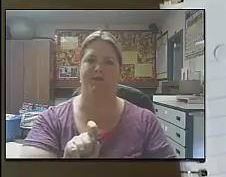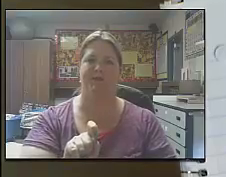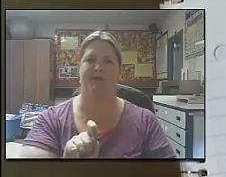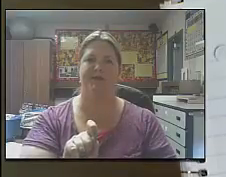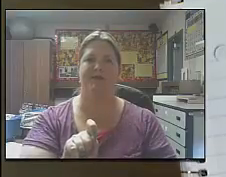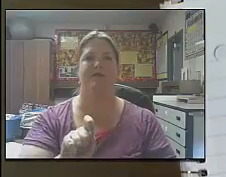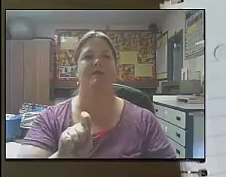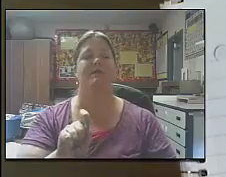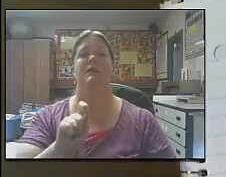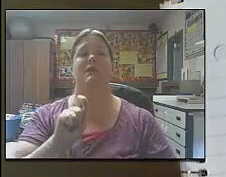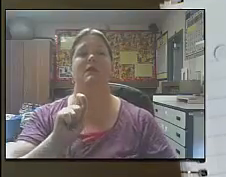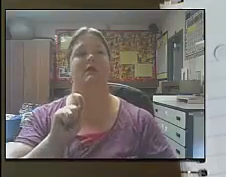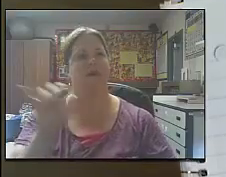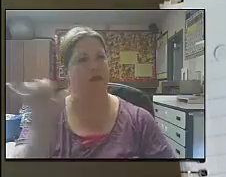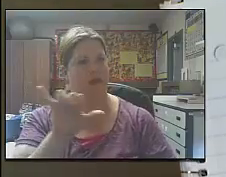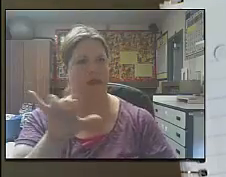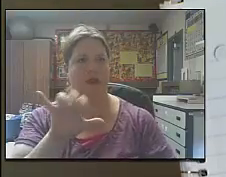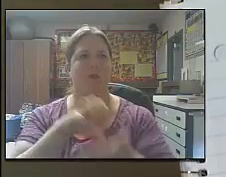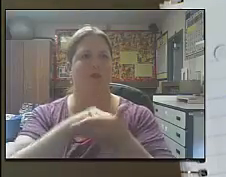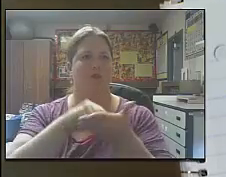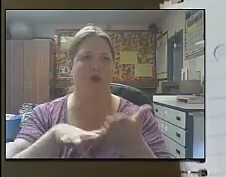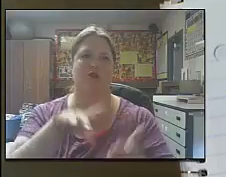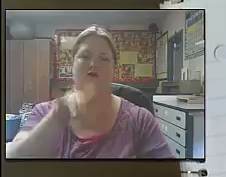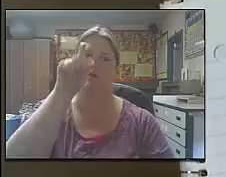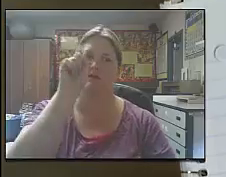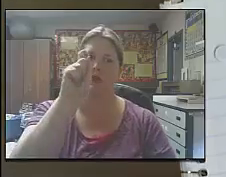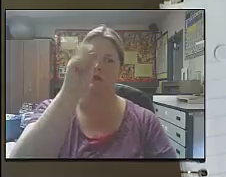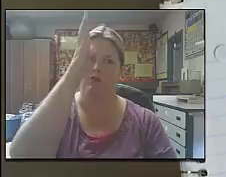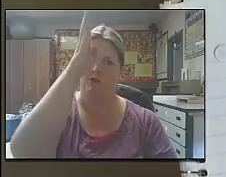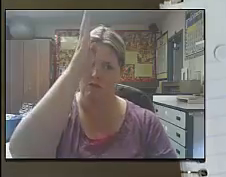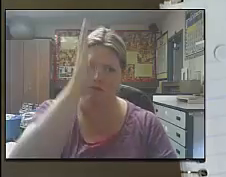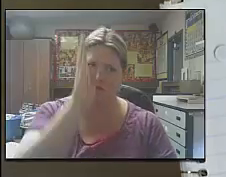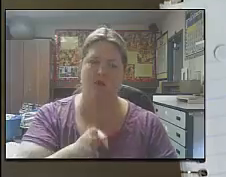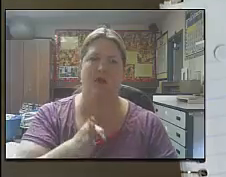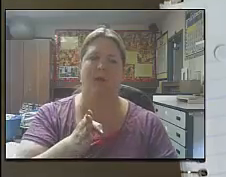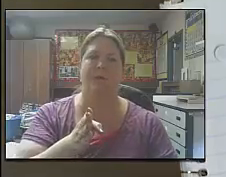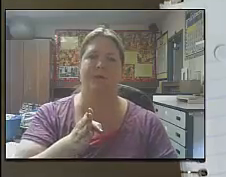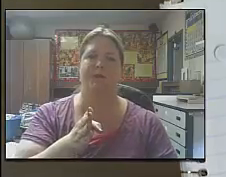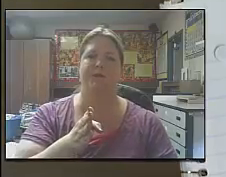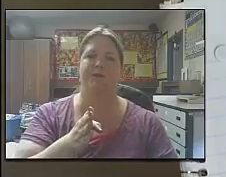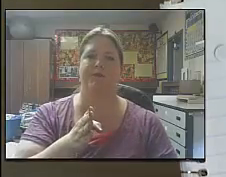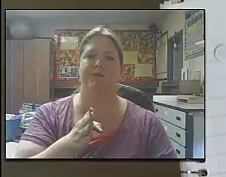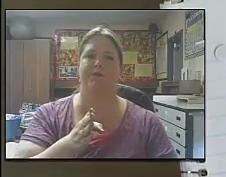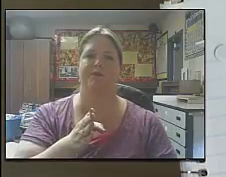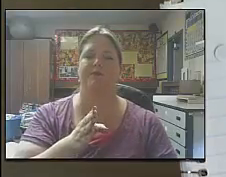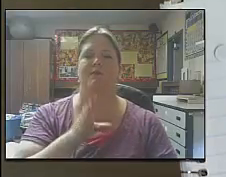addition. It also does in subtraction. So your decimals,